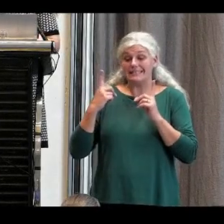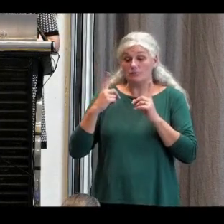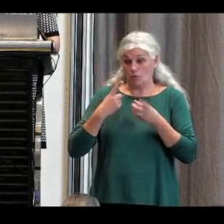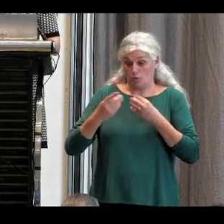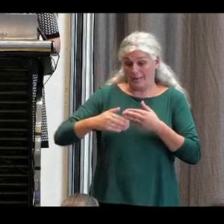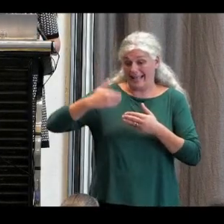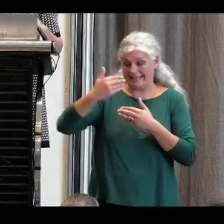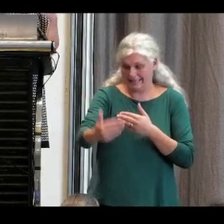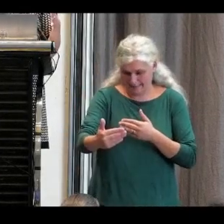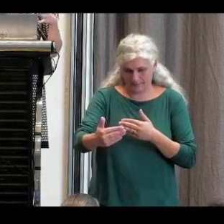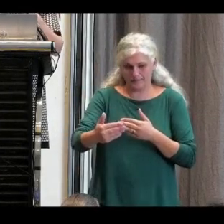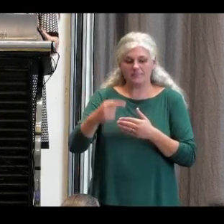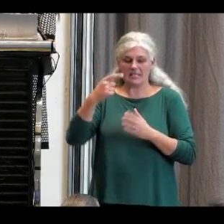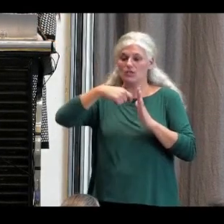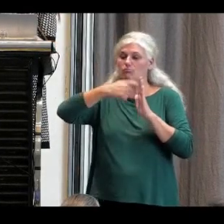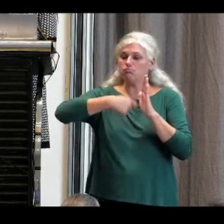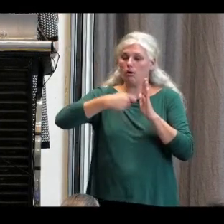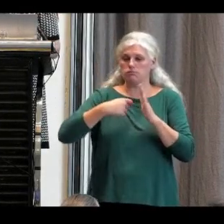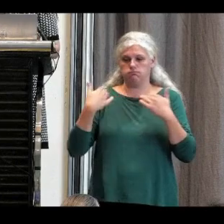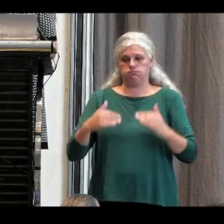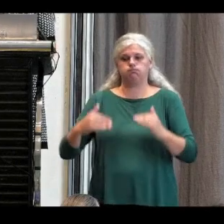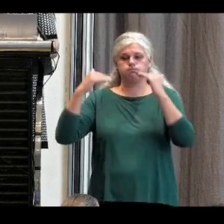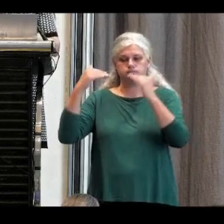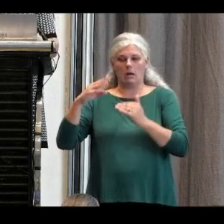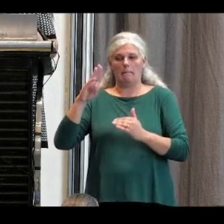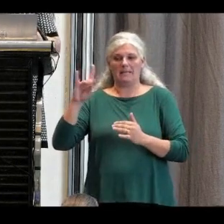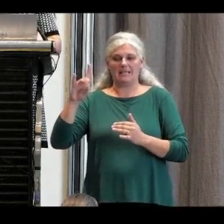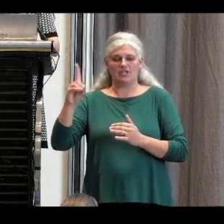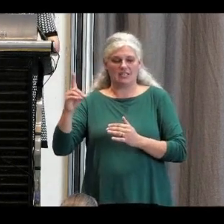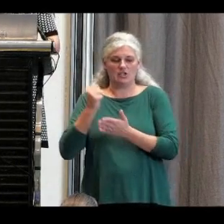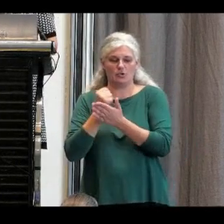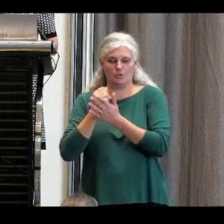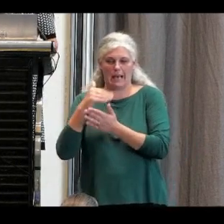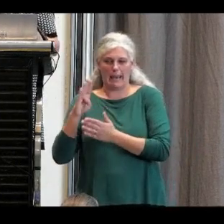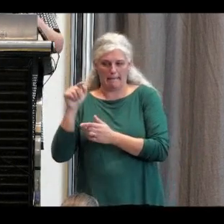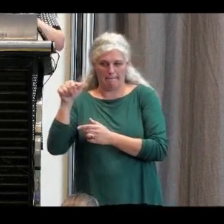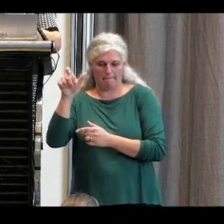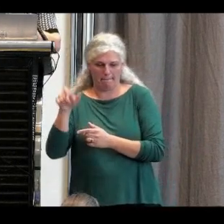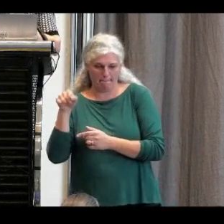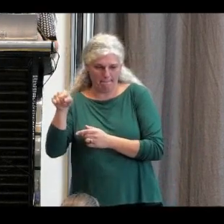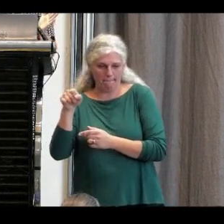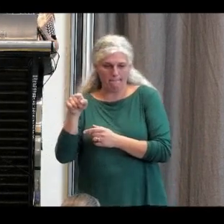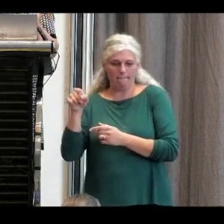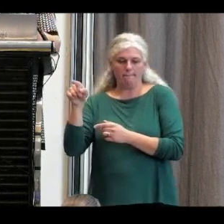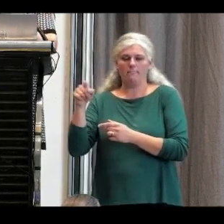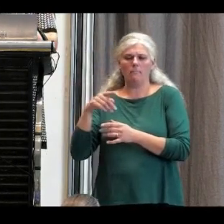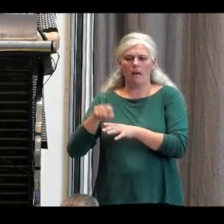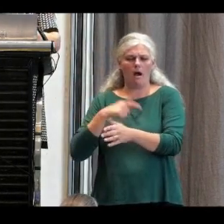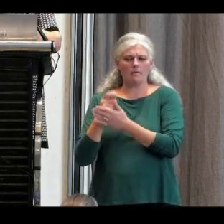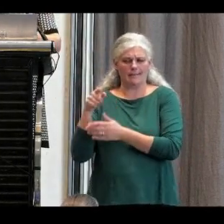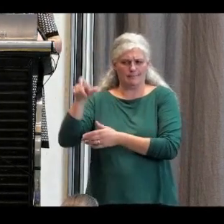next, this is actually the project of a very talented PhD student in the lab, and it took her a long